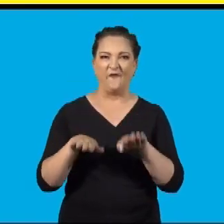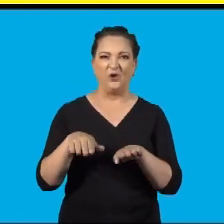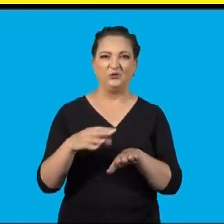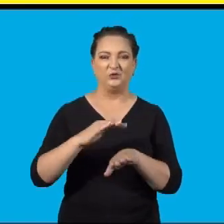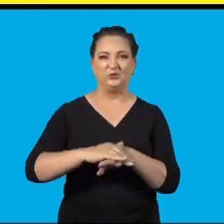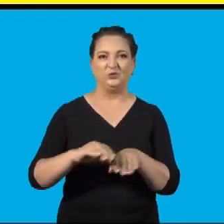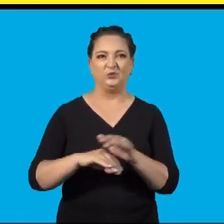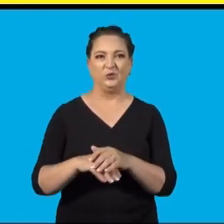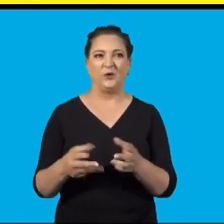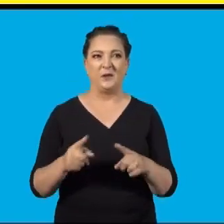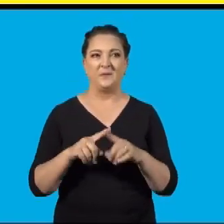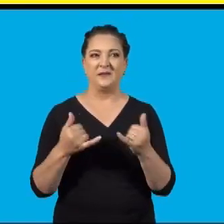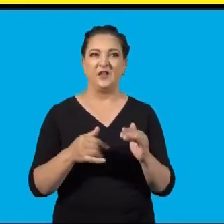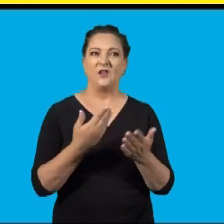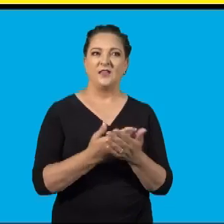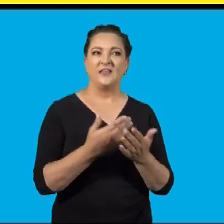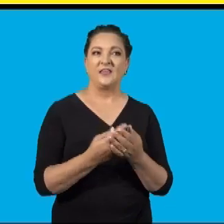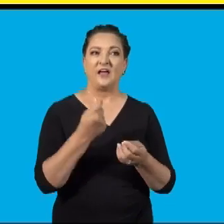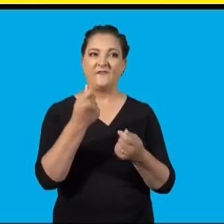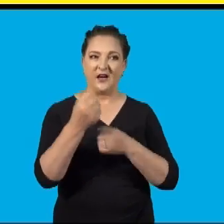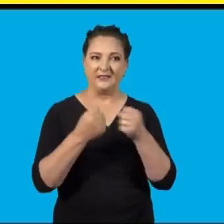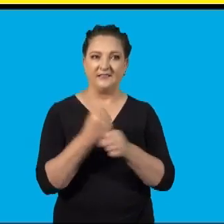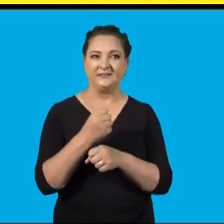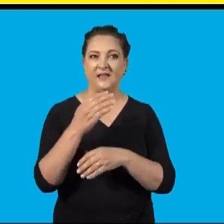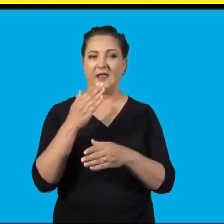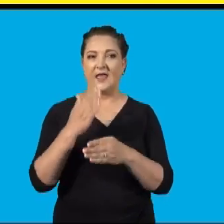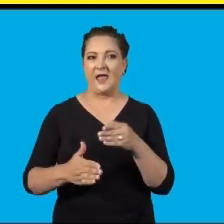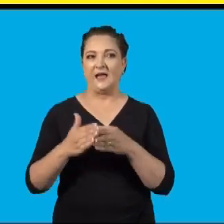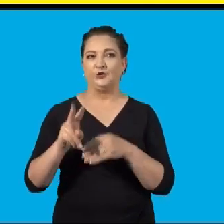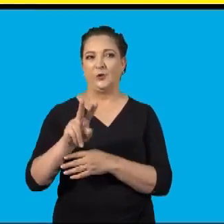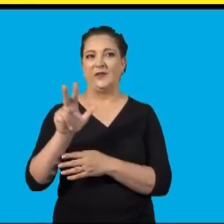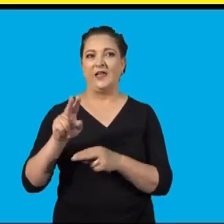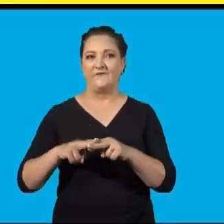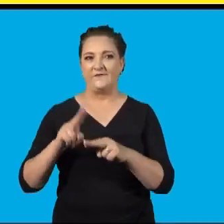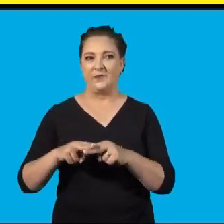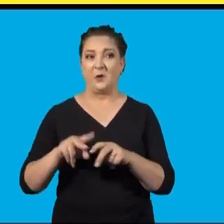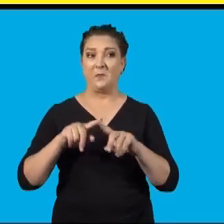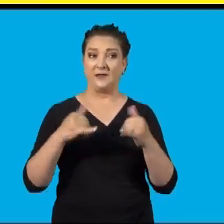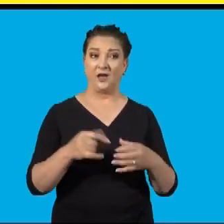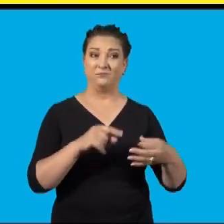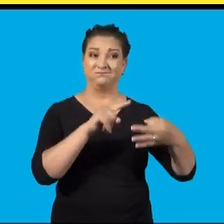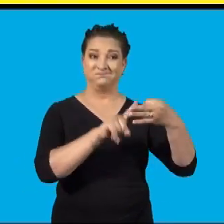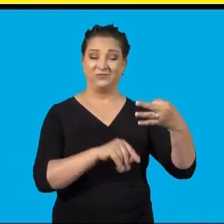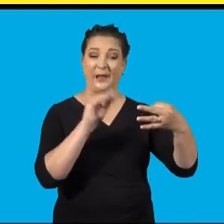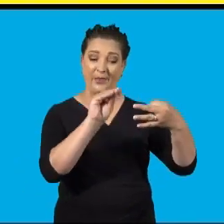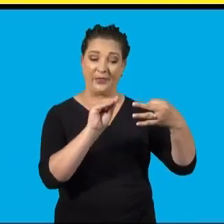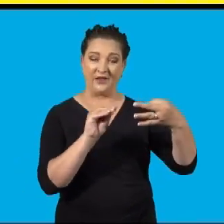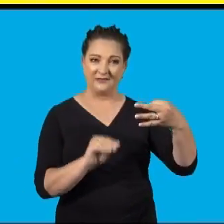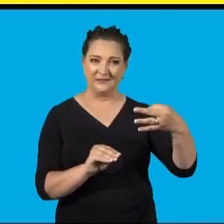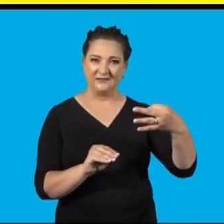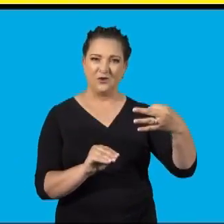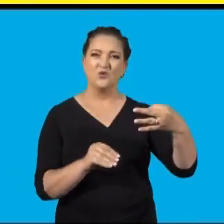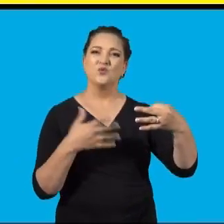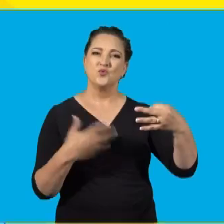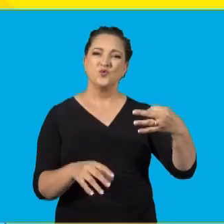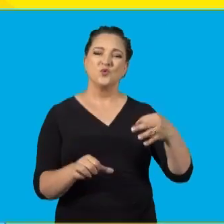on 20 February 2021. List 3 points for good internal control over movable assets. It is very important, dear learners, that you